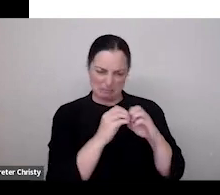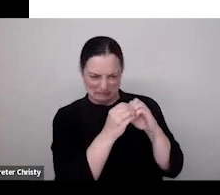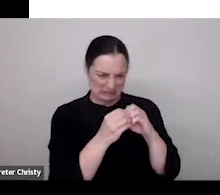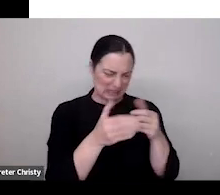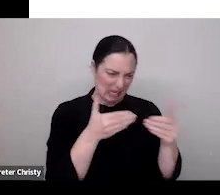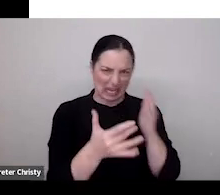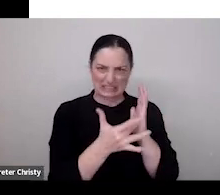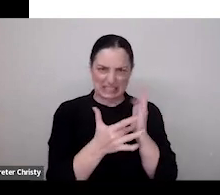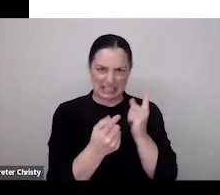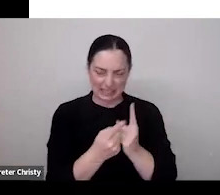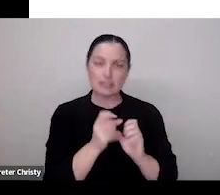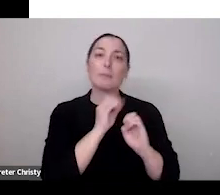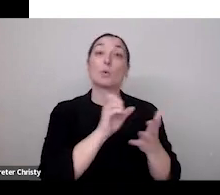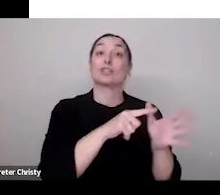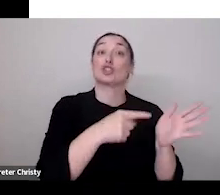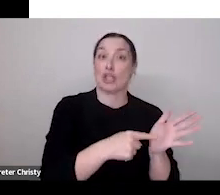we go.